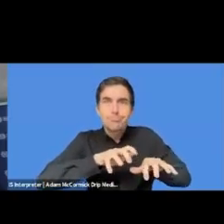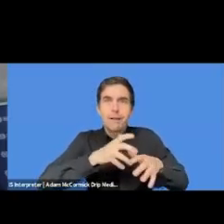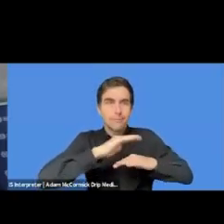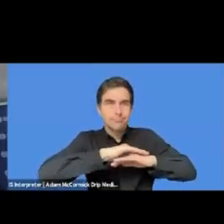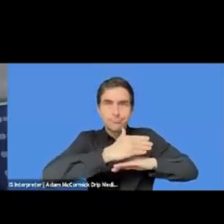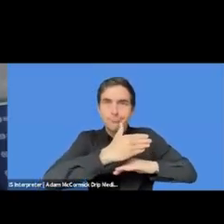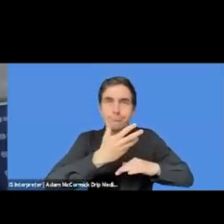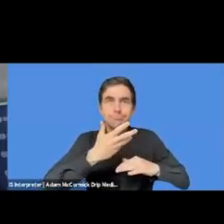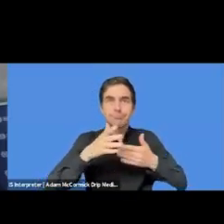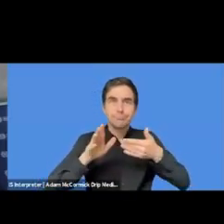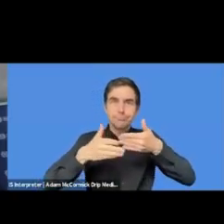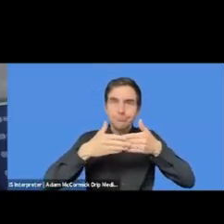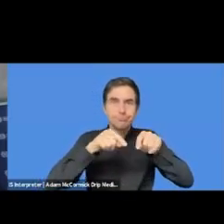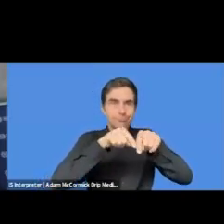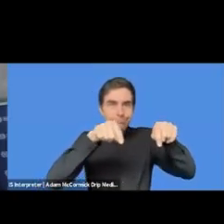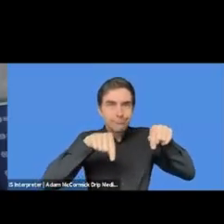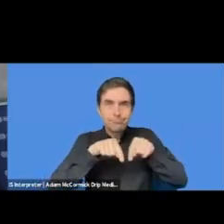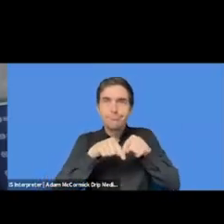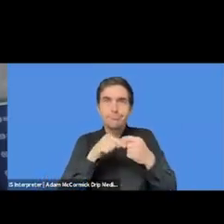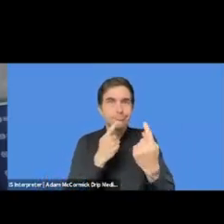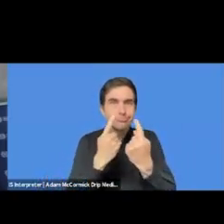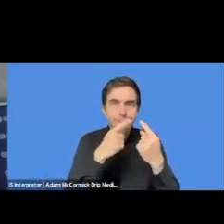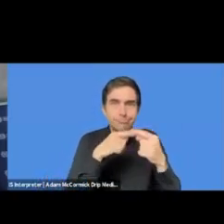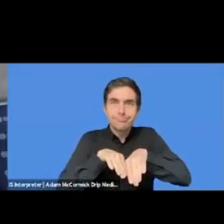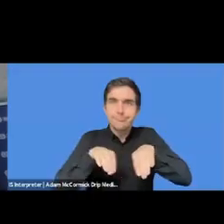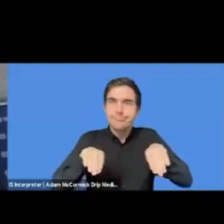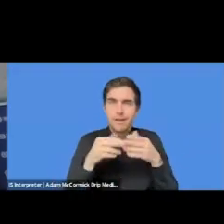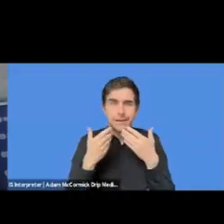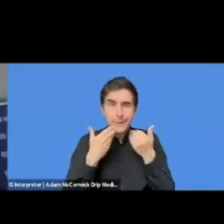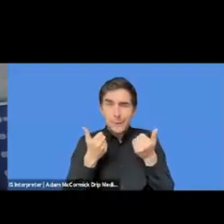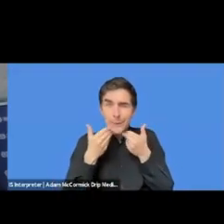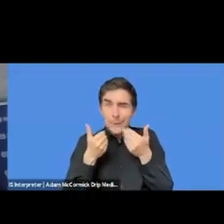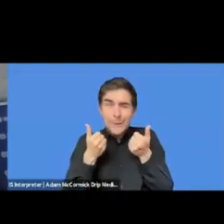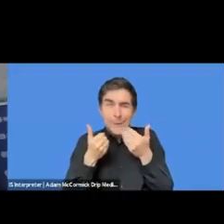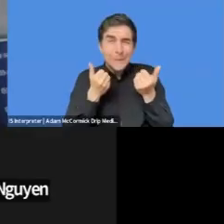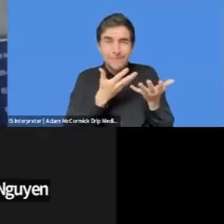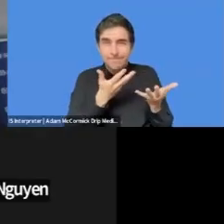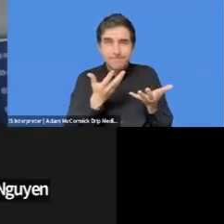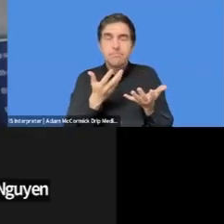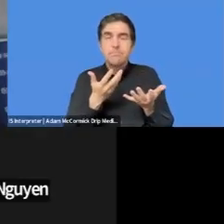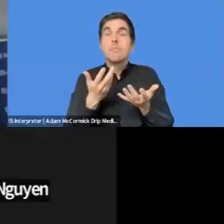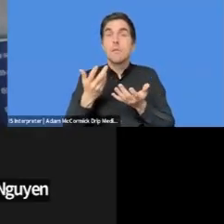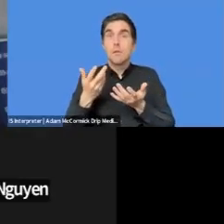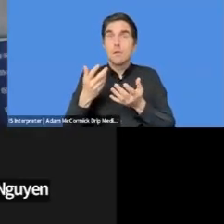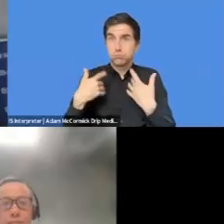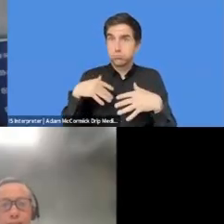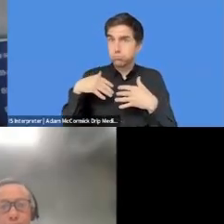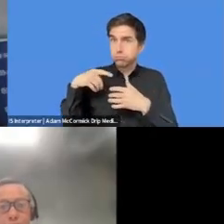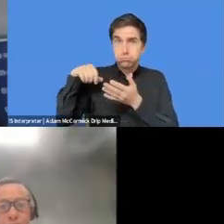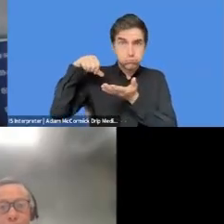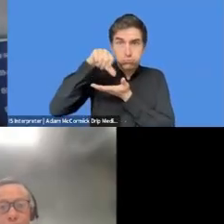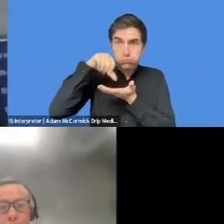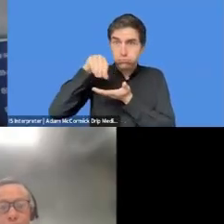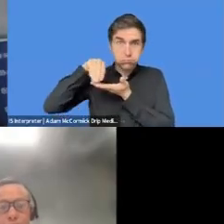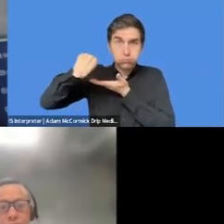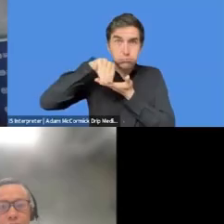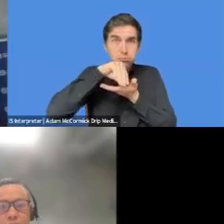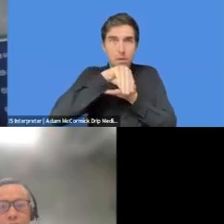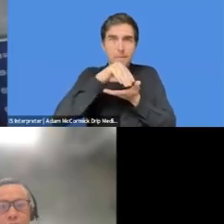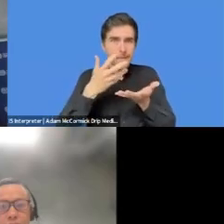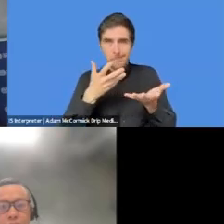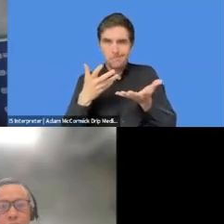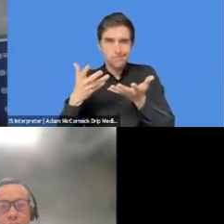workspaces, high staff turnover. So there are a lot of transfers within the district